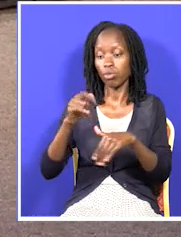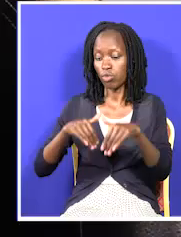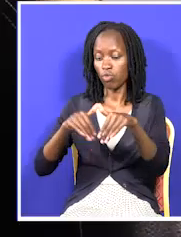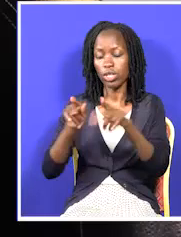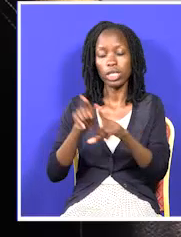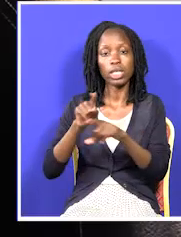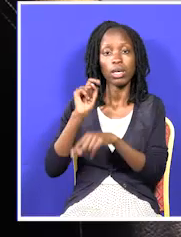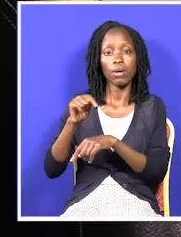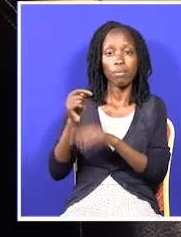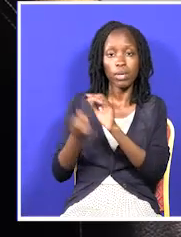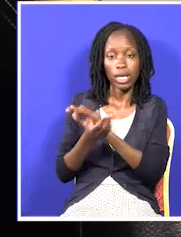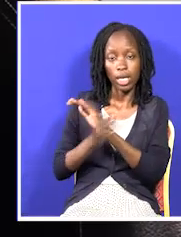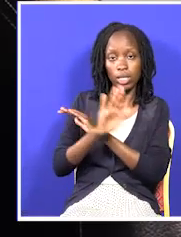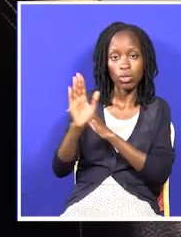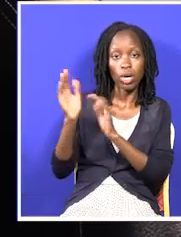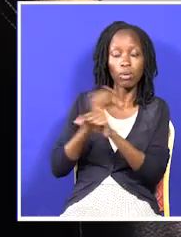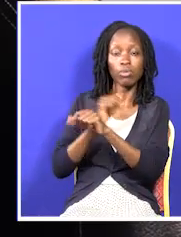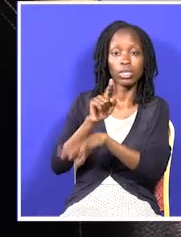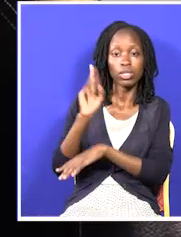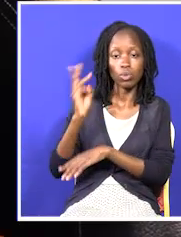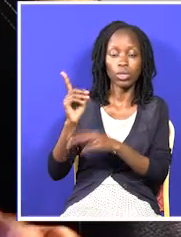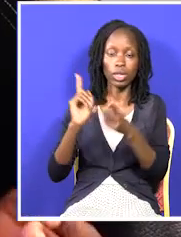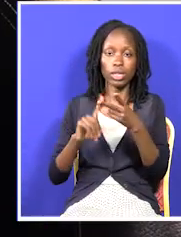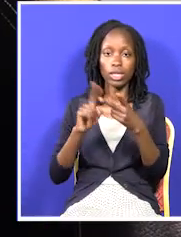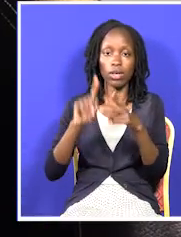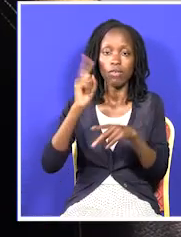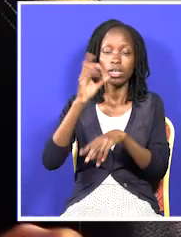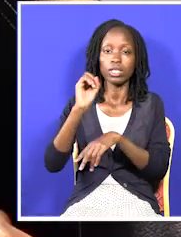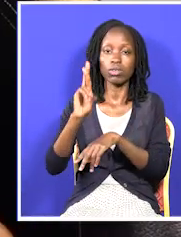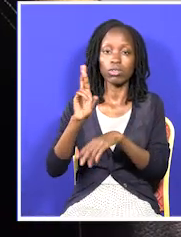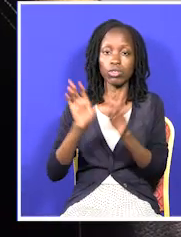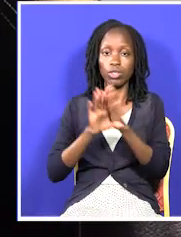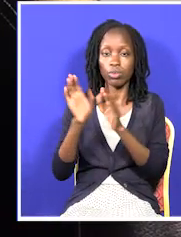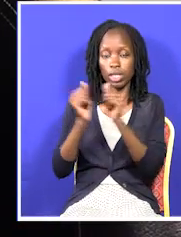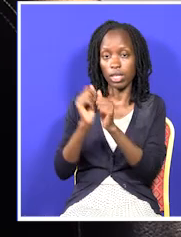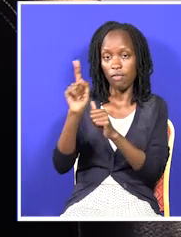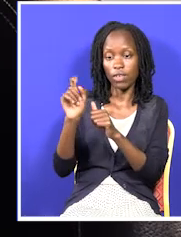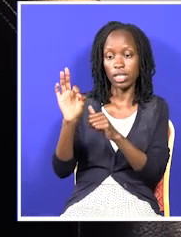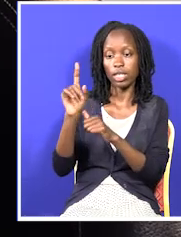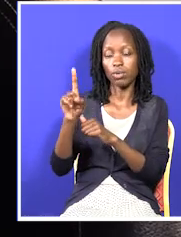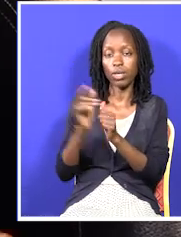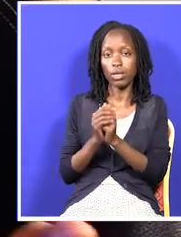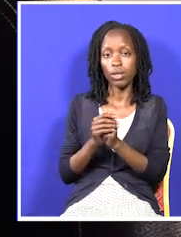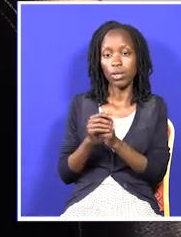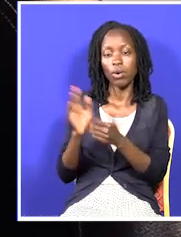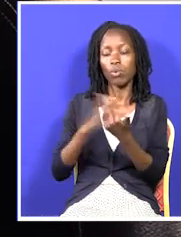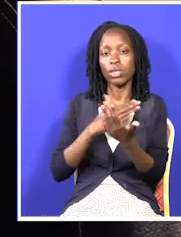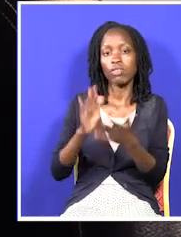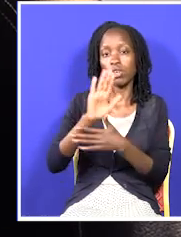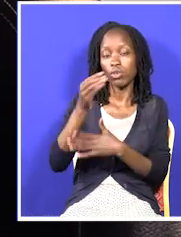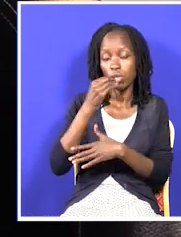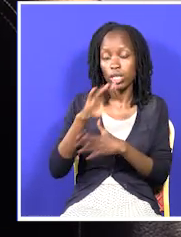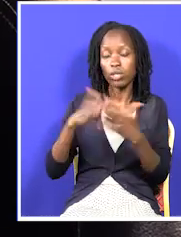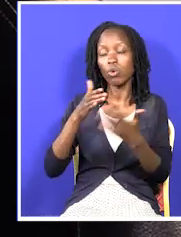go. I will counsel you and watch over you. 1 Corinthians 10, verse 31. So whatever you